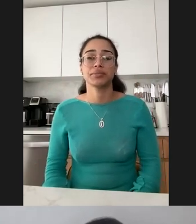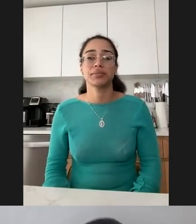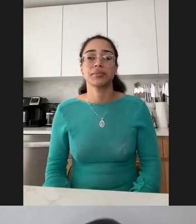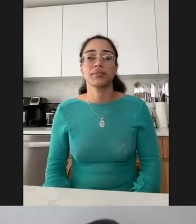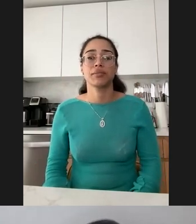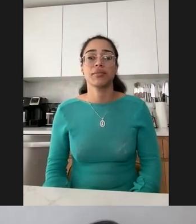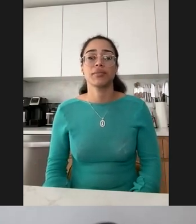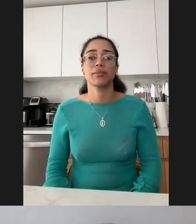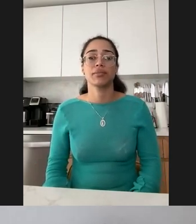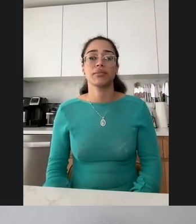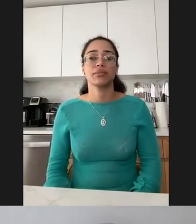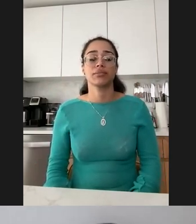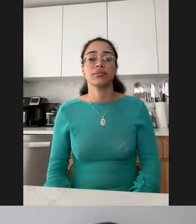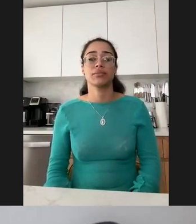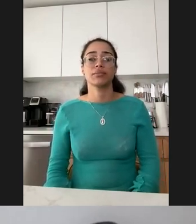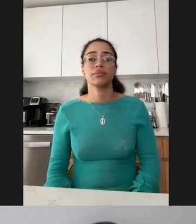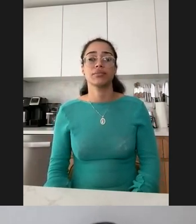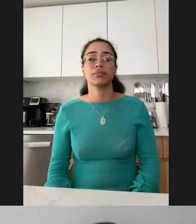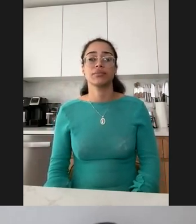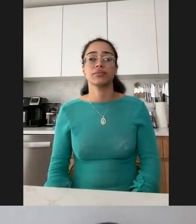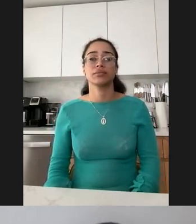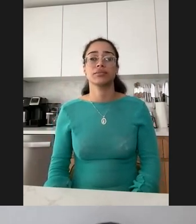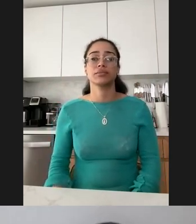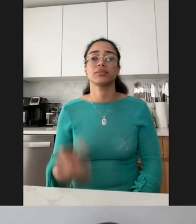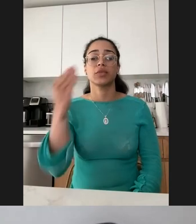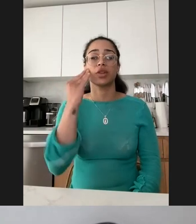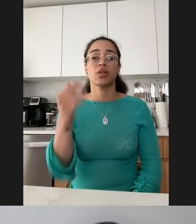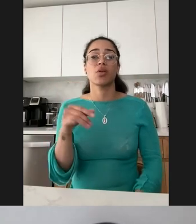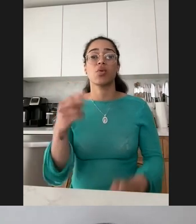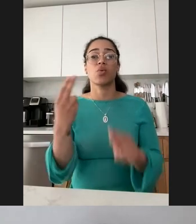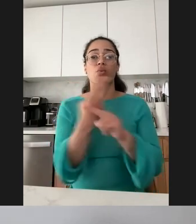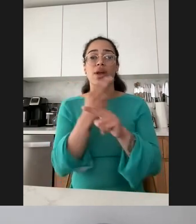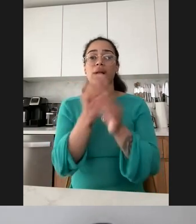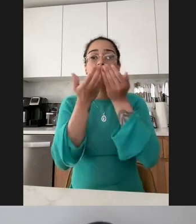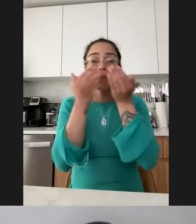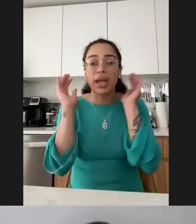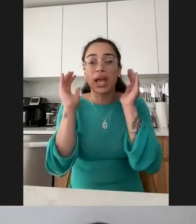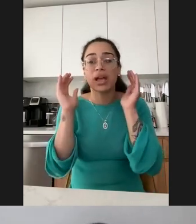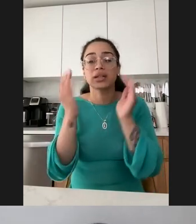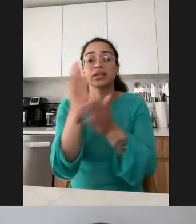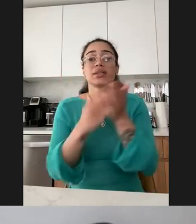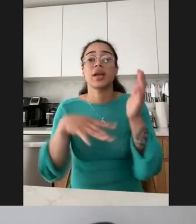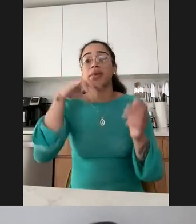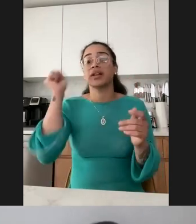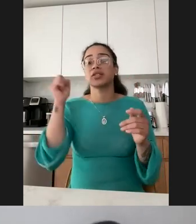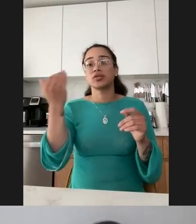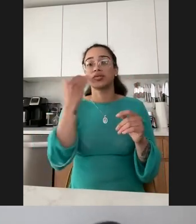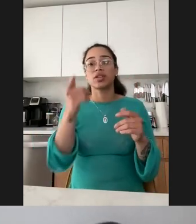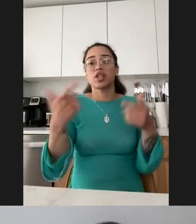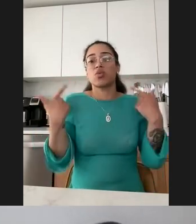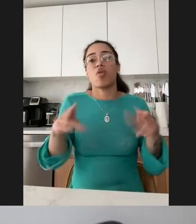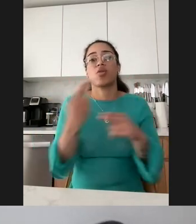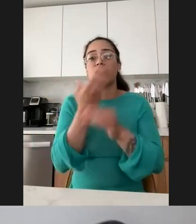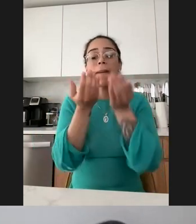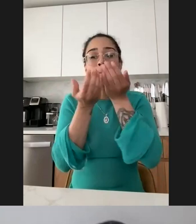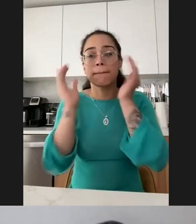them example of the, wearing the mask. Some of the elderly, they say, oh, they don't want to wear mask